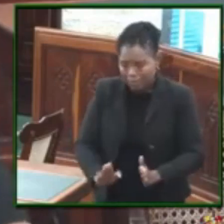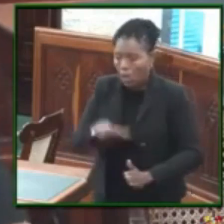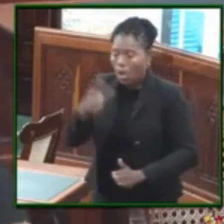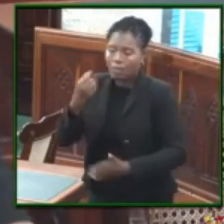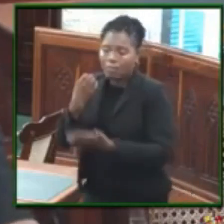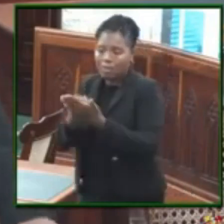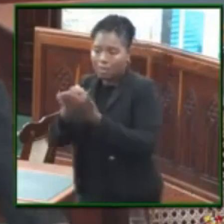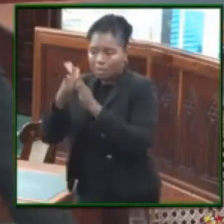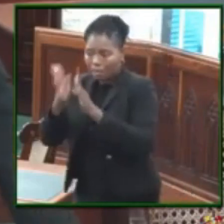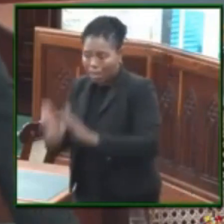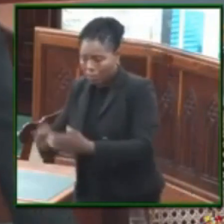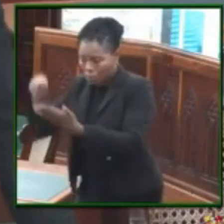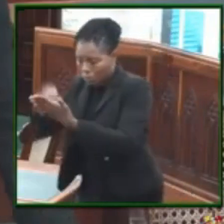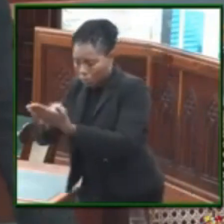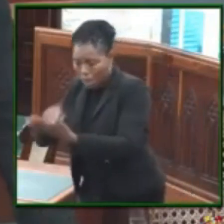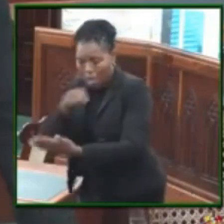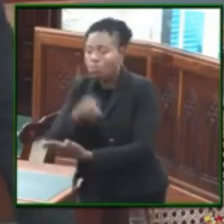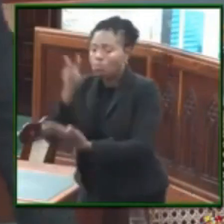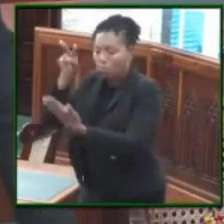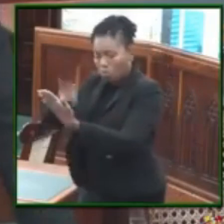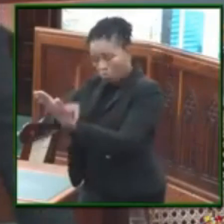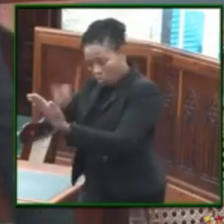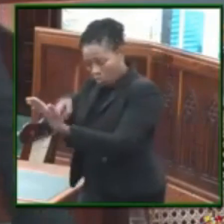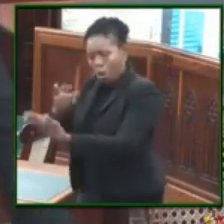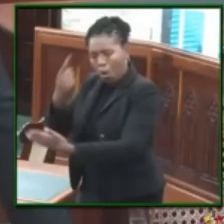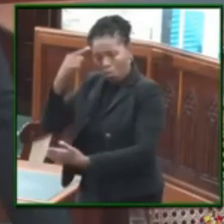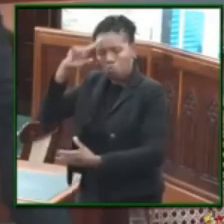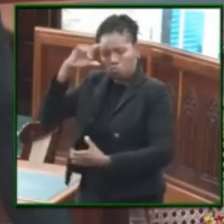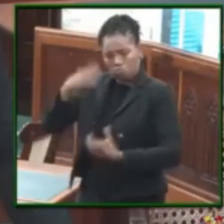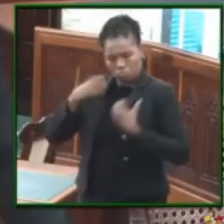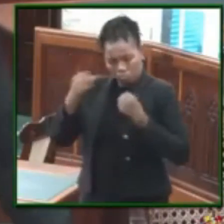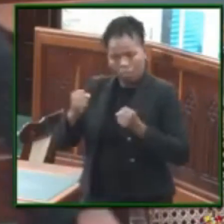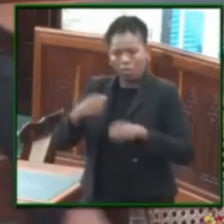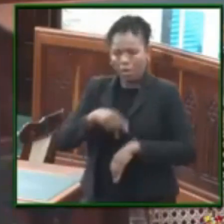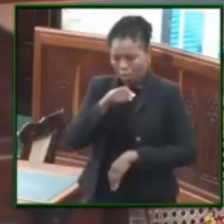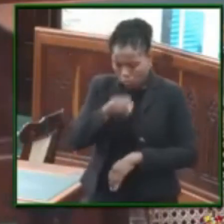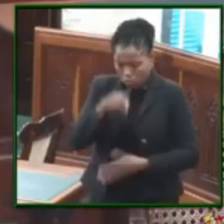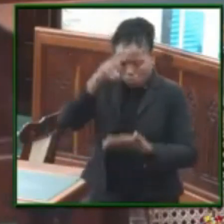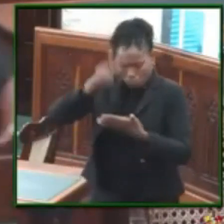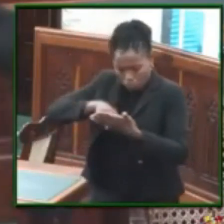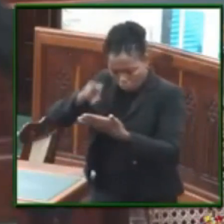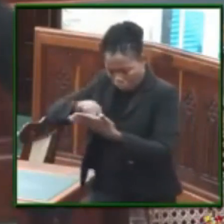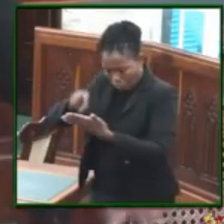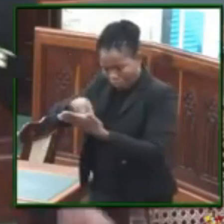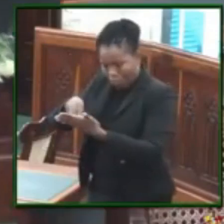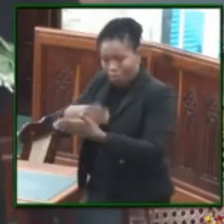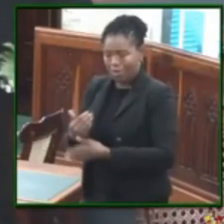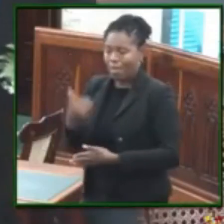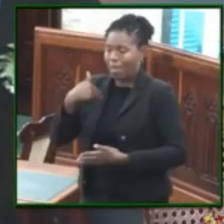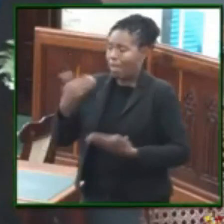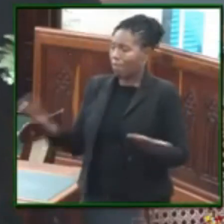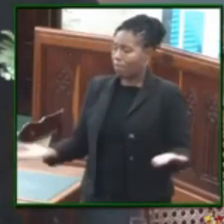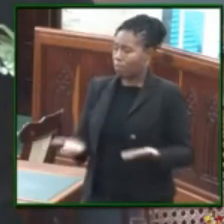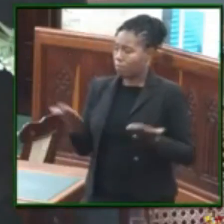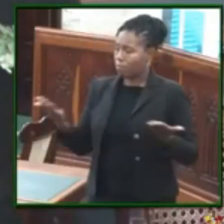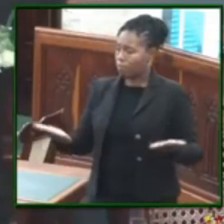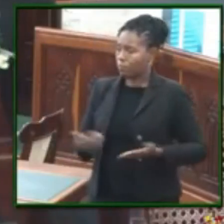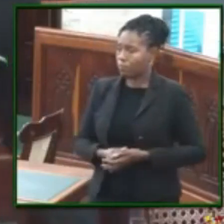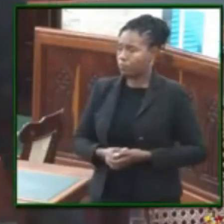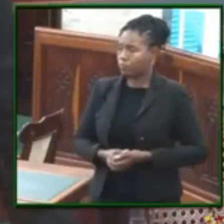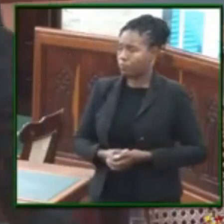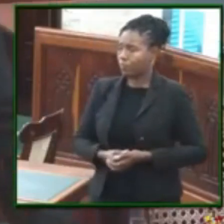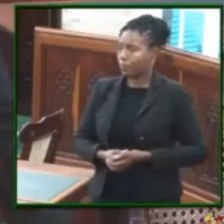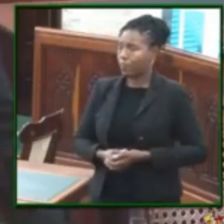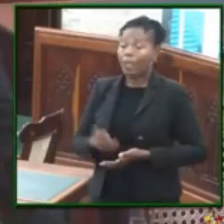confident that the honorable member for Christchurch East Central read the article. I have it here. And